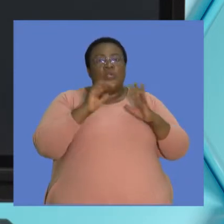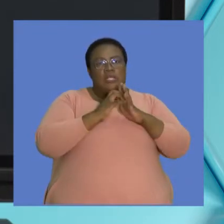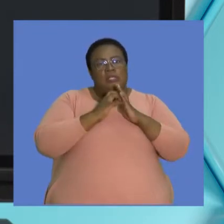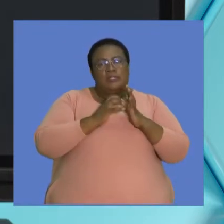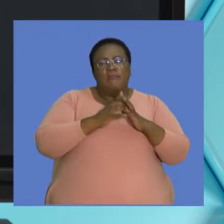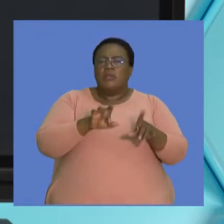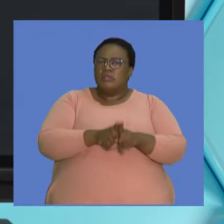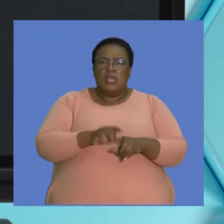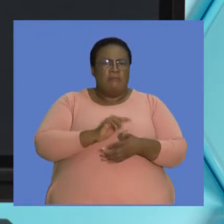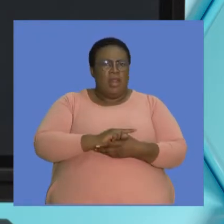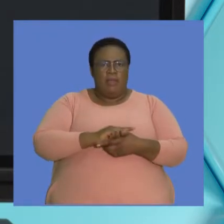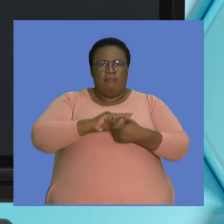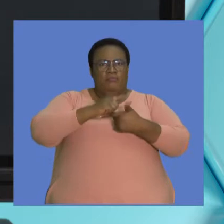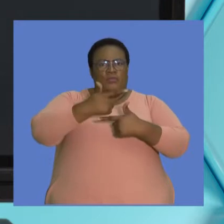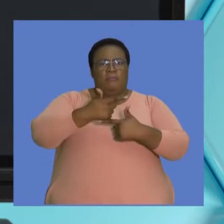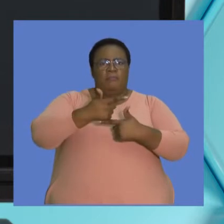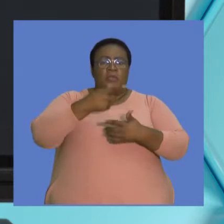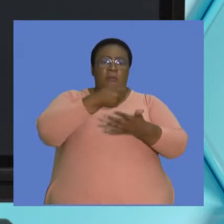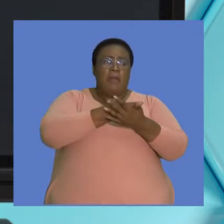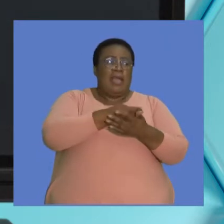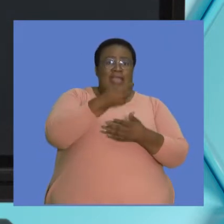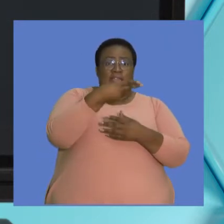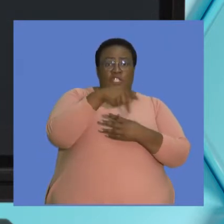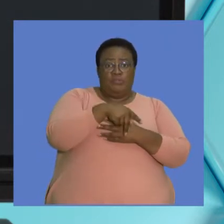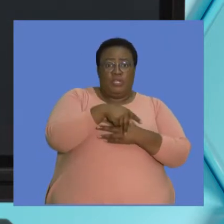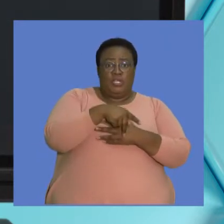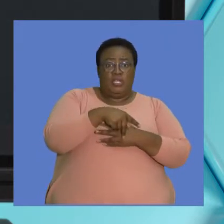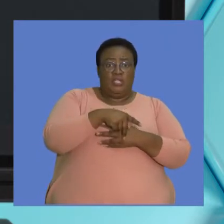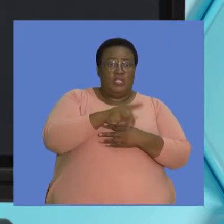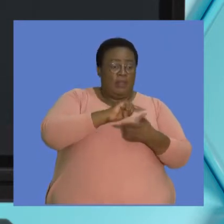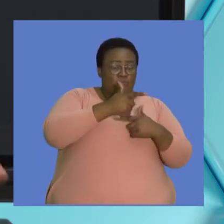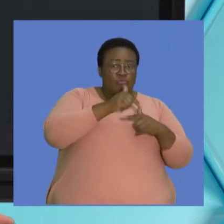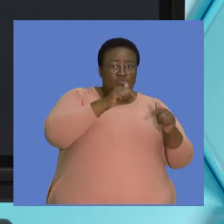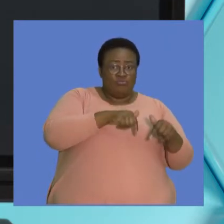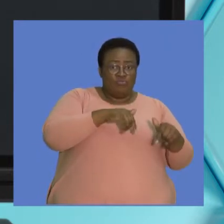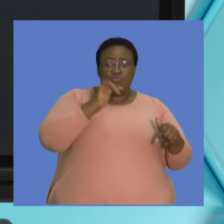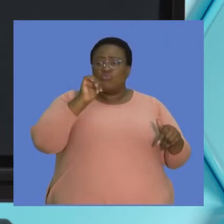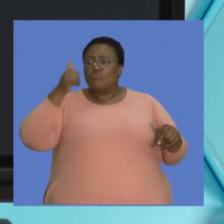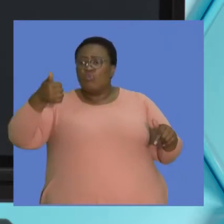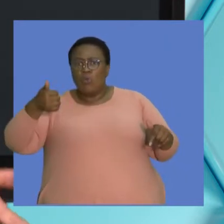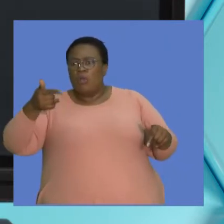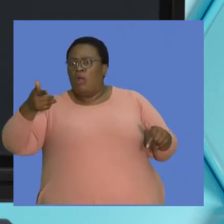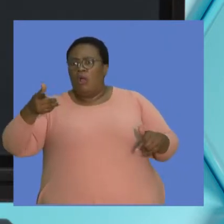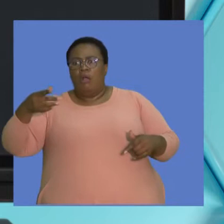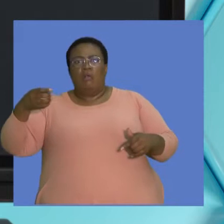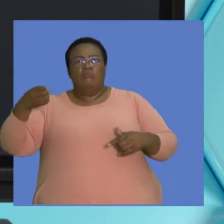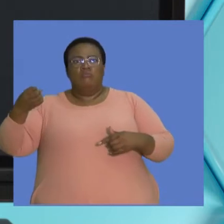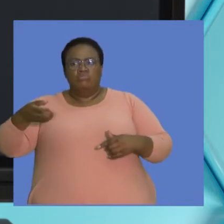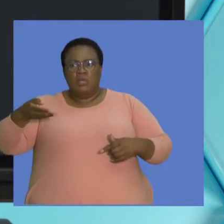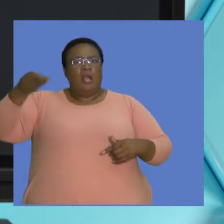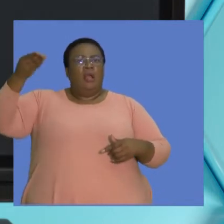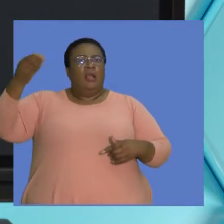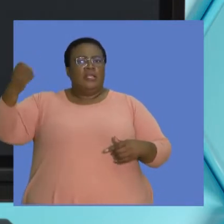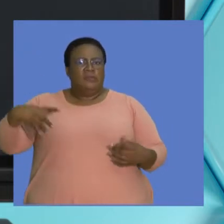our laptops, if you buy an HP laptop today, you know tomorrow it's going to be a bit higher. You buy a Lenovo,